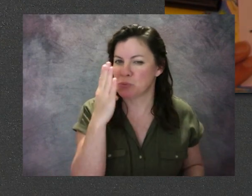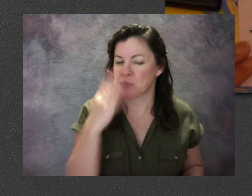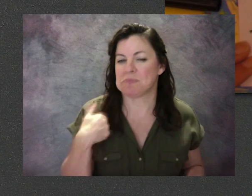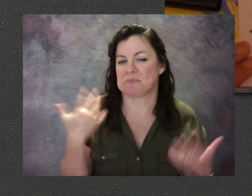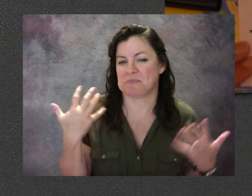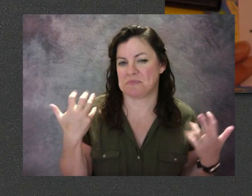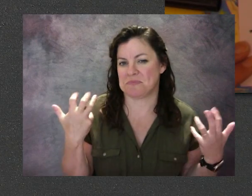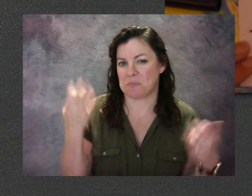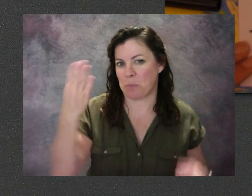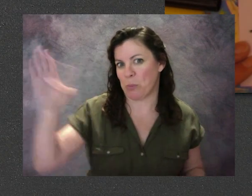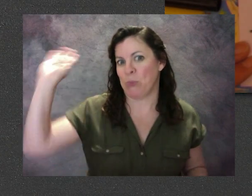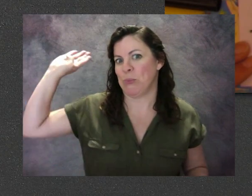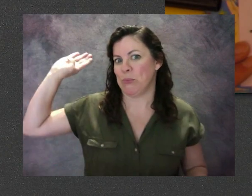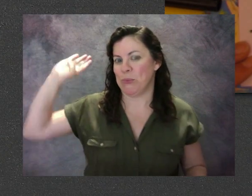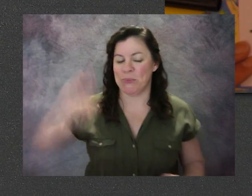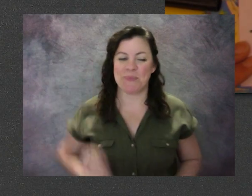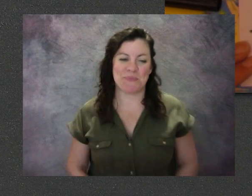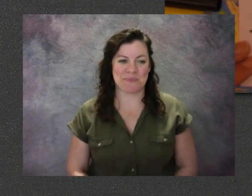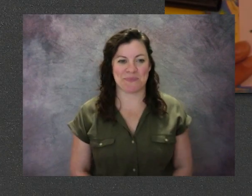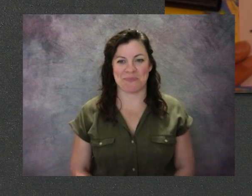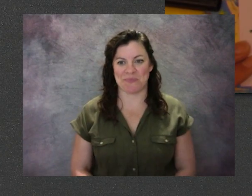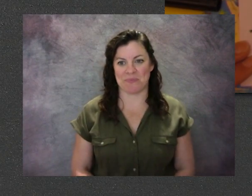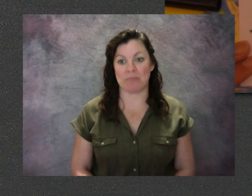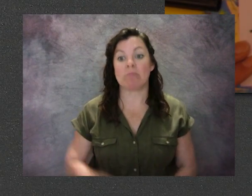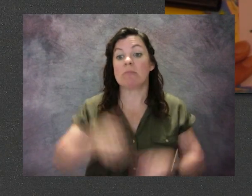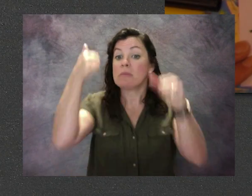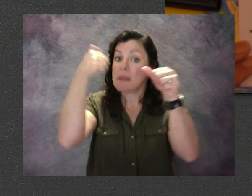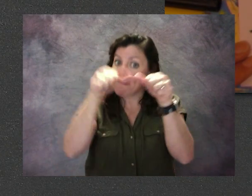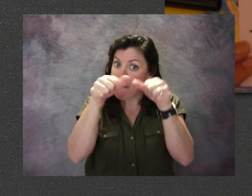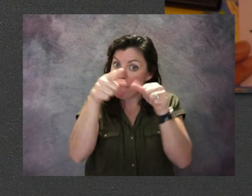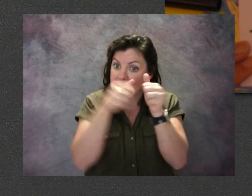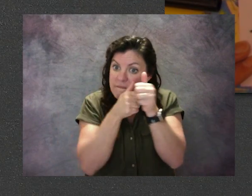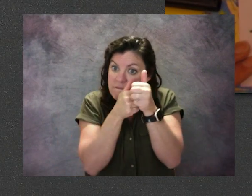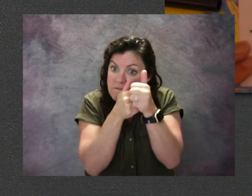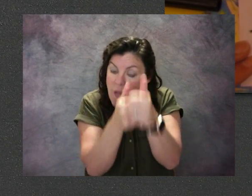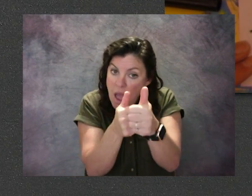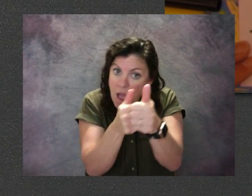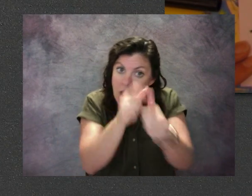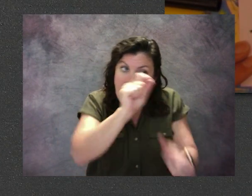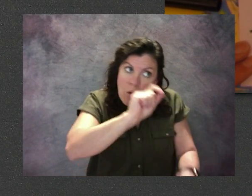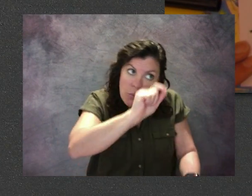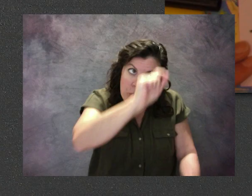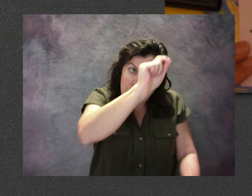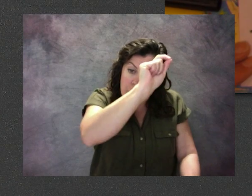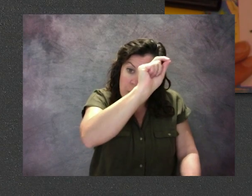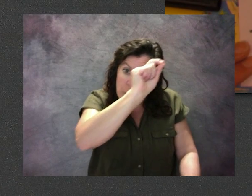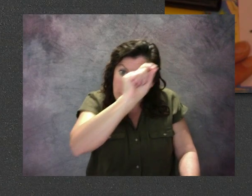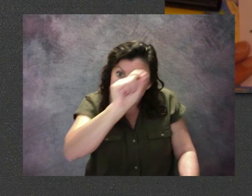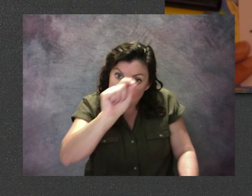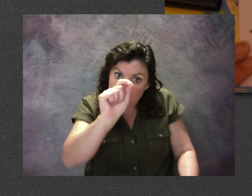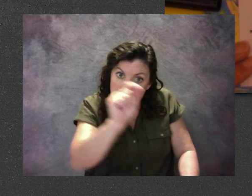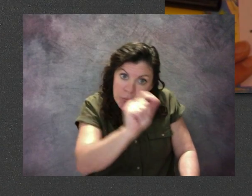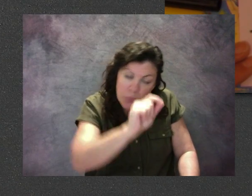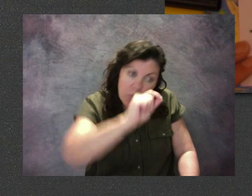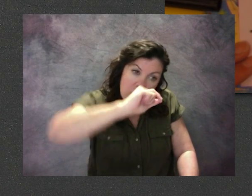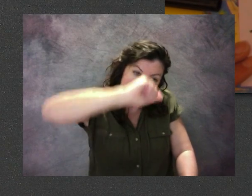to go to the outer edges first. I always like to color the edges. And then I can go ahead and fill